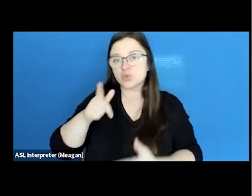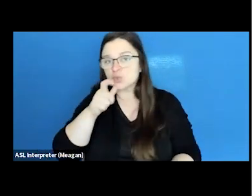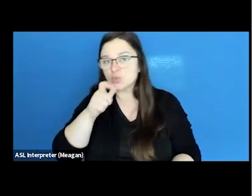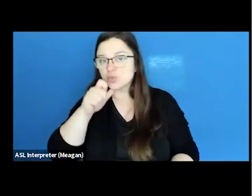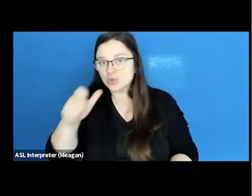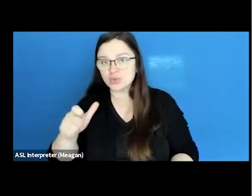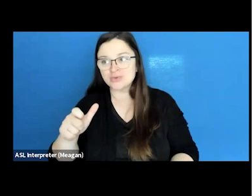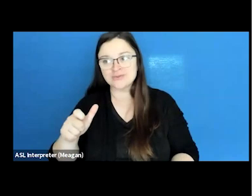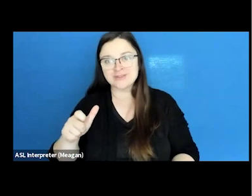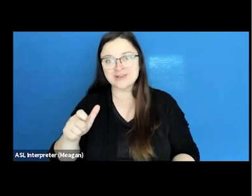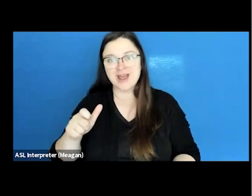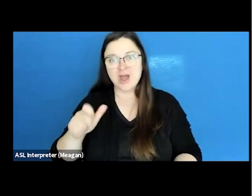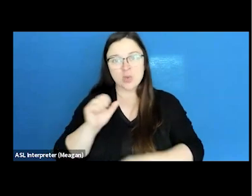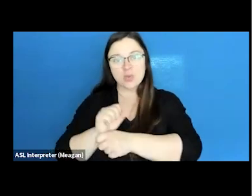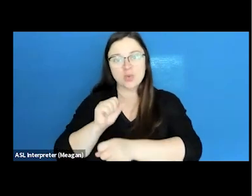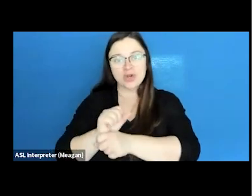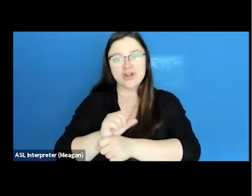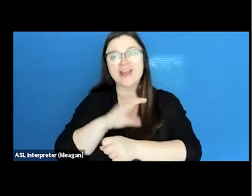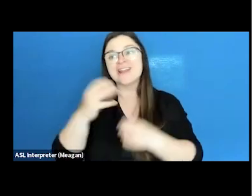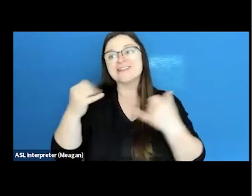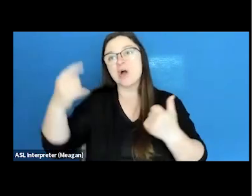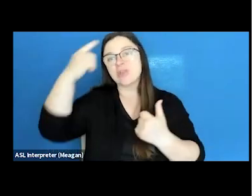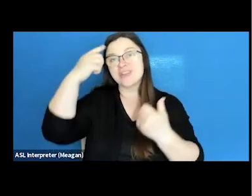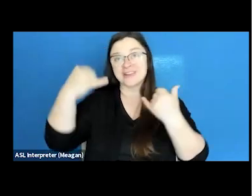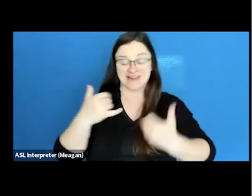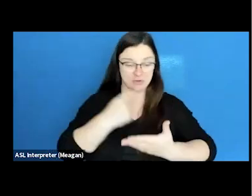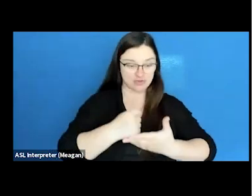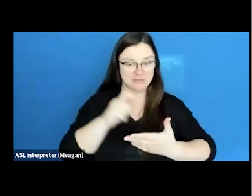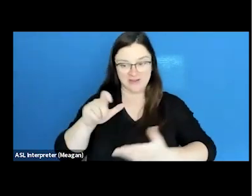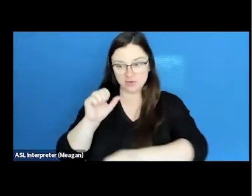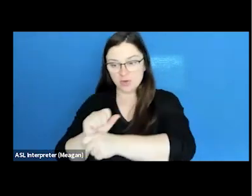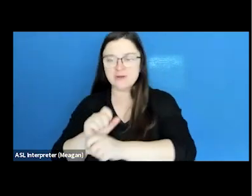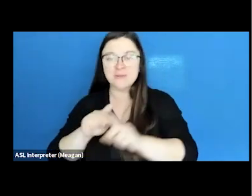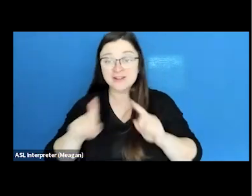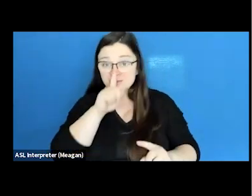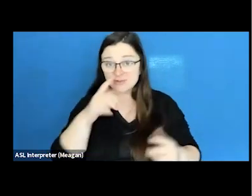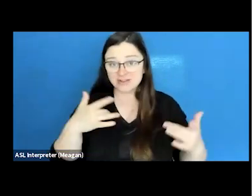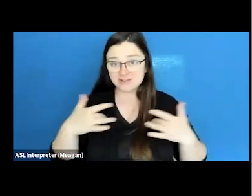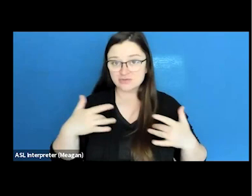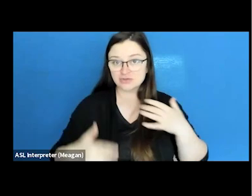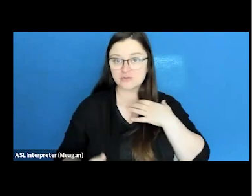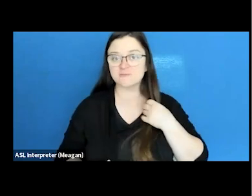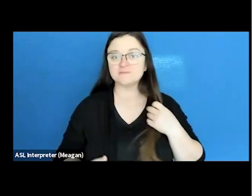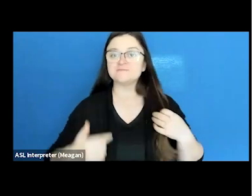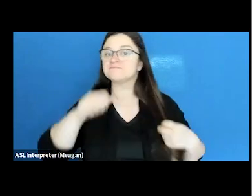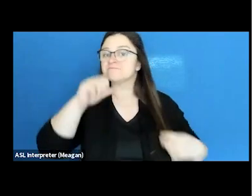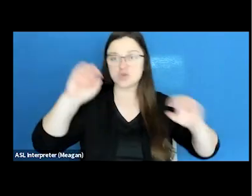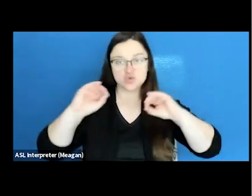thing people think when they're in treatment now is I have to work. But it's a real concern. I don't have a